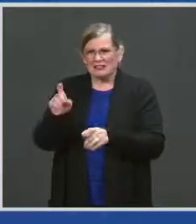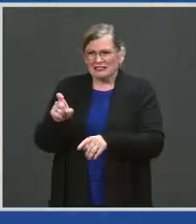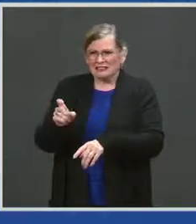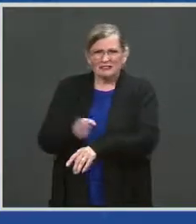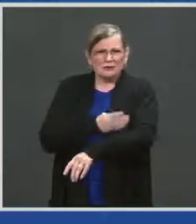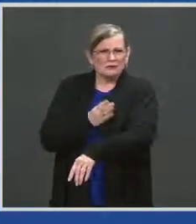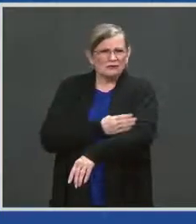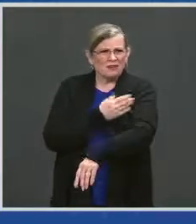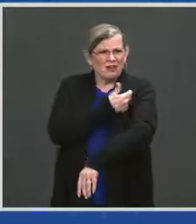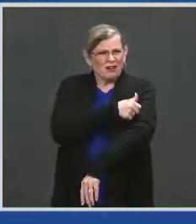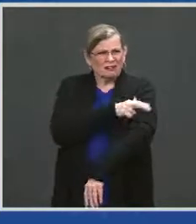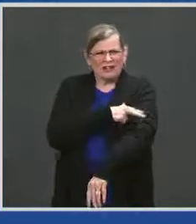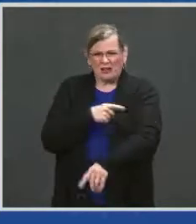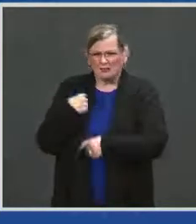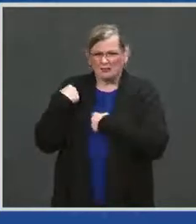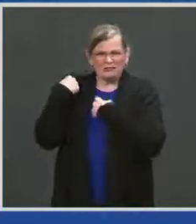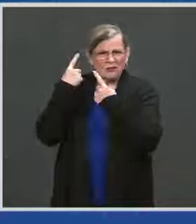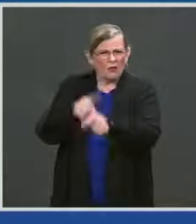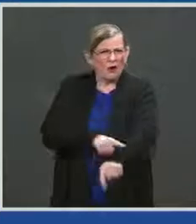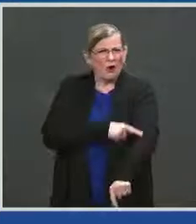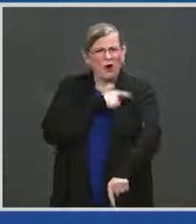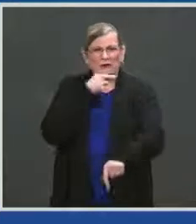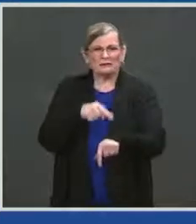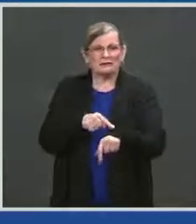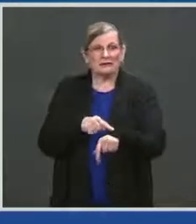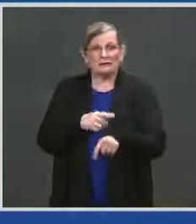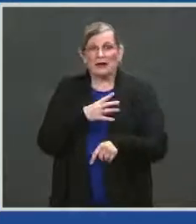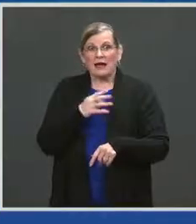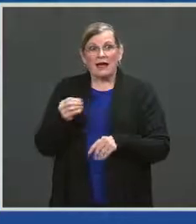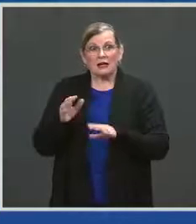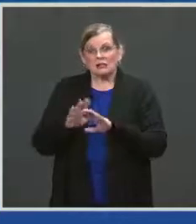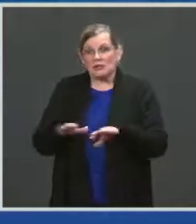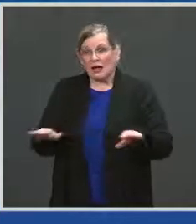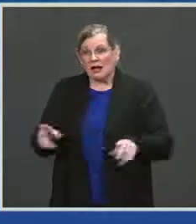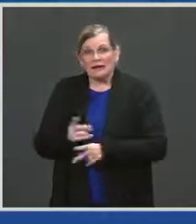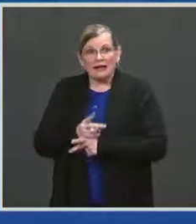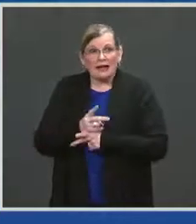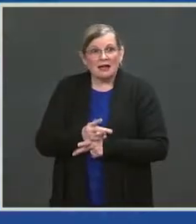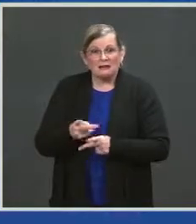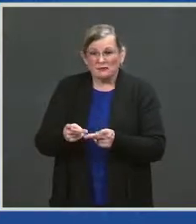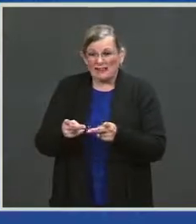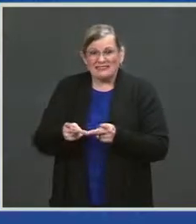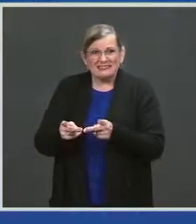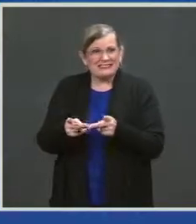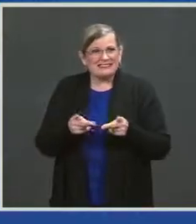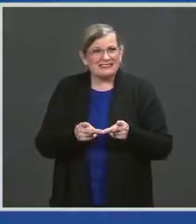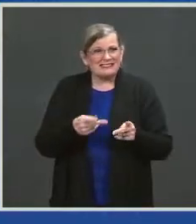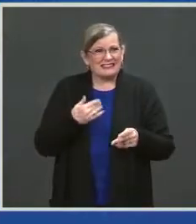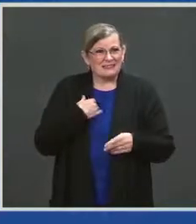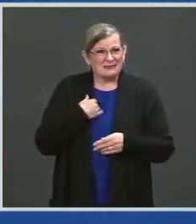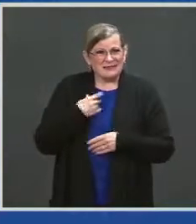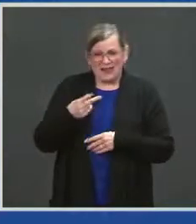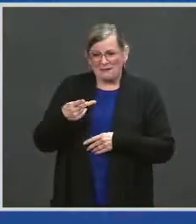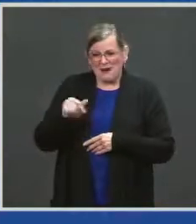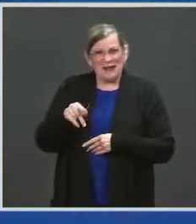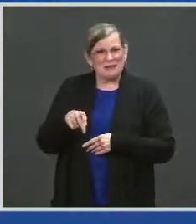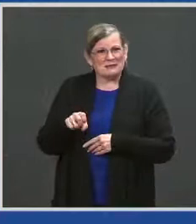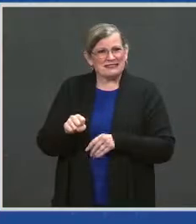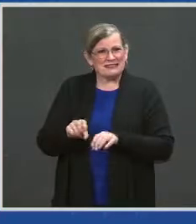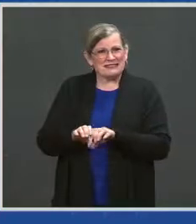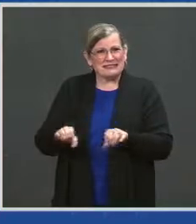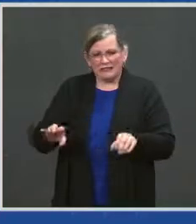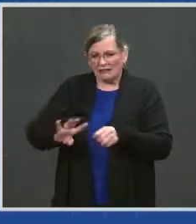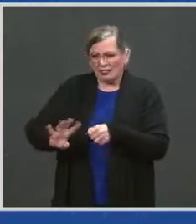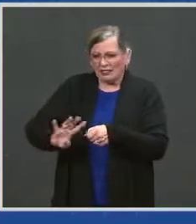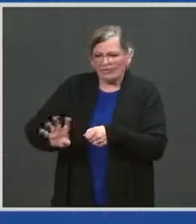if they say we shouldn't be doing that, what do you think would happen if they found out all the lead pipes were up in the Capitol every time they turned on